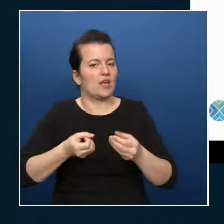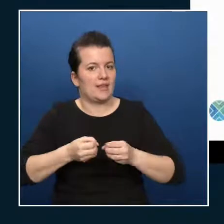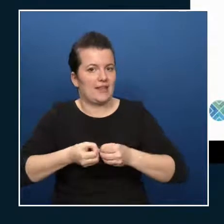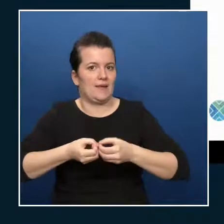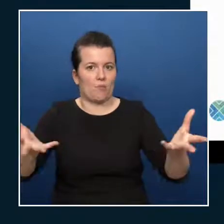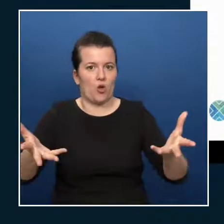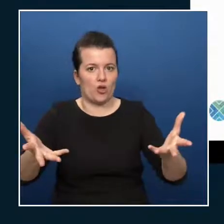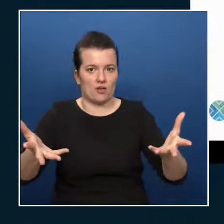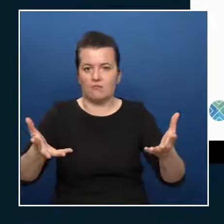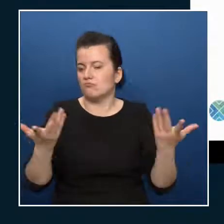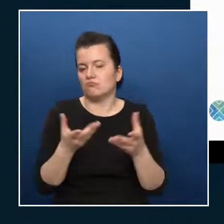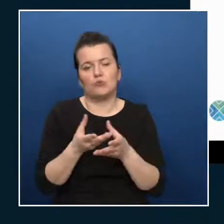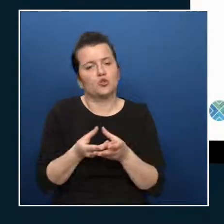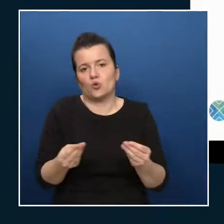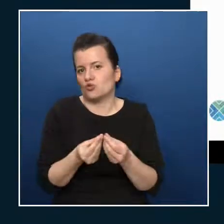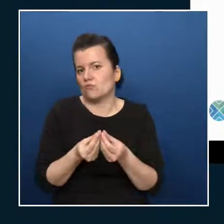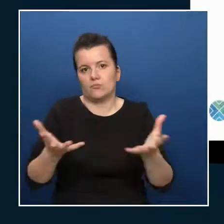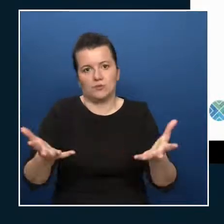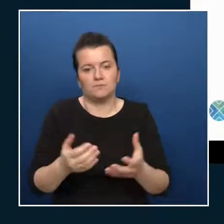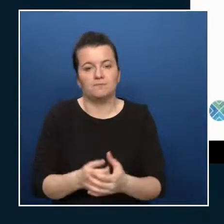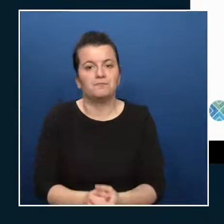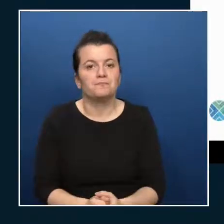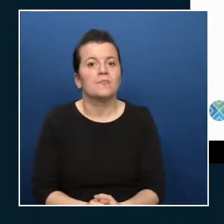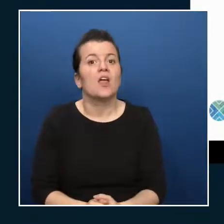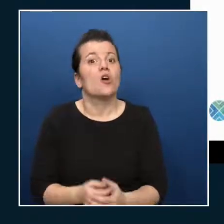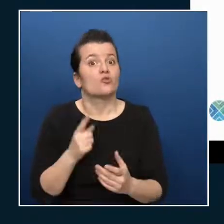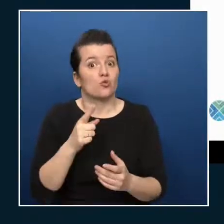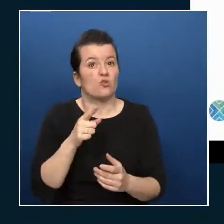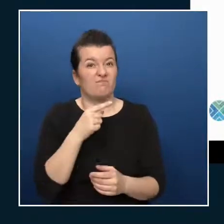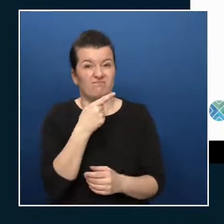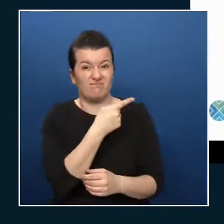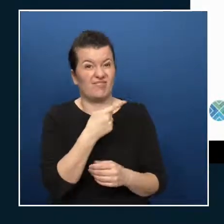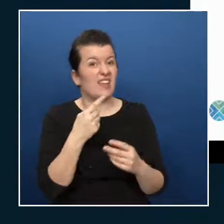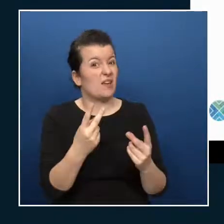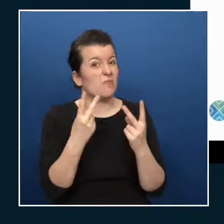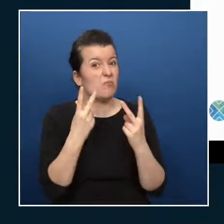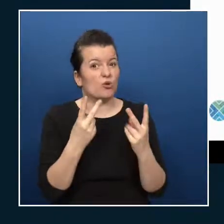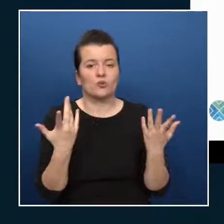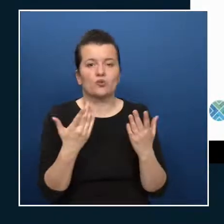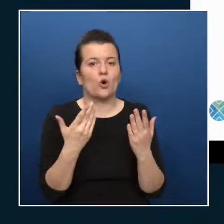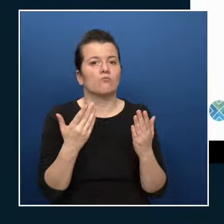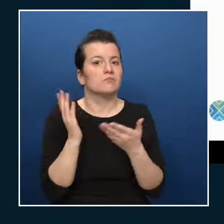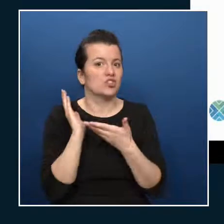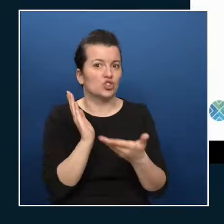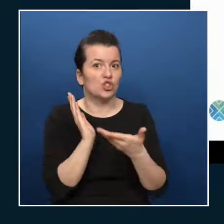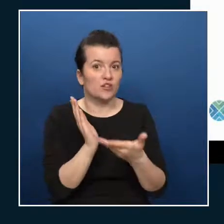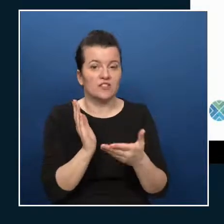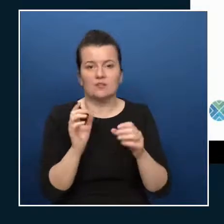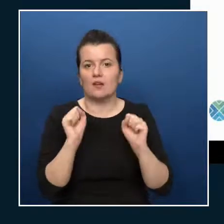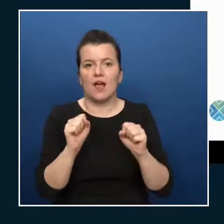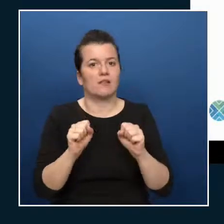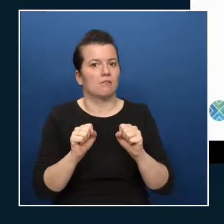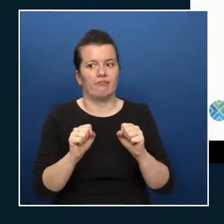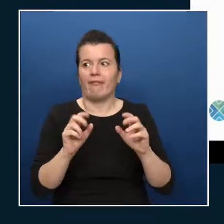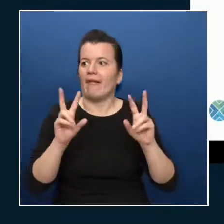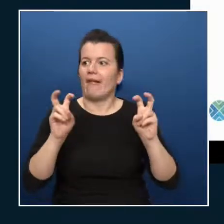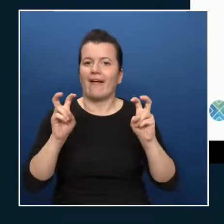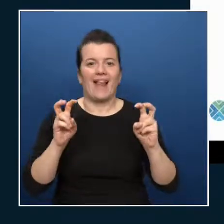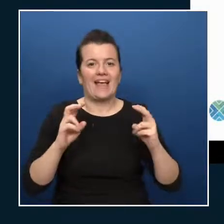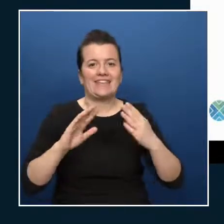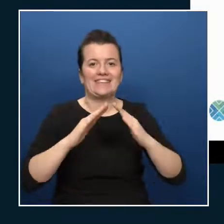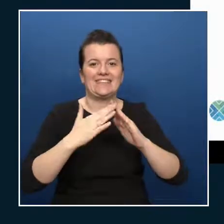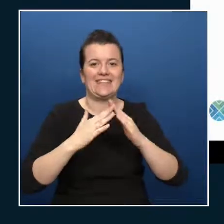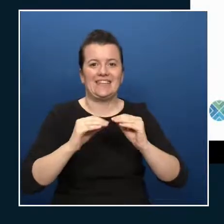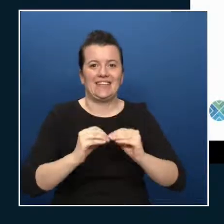good analogy to a landing zone is a set of services required to build a city. So before you create